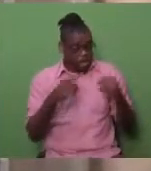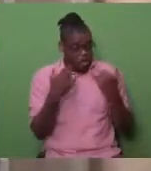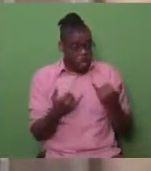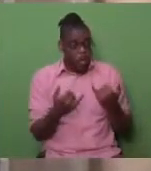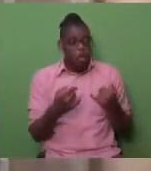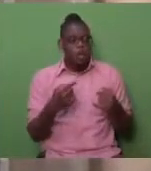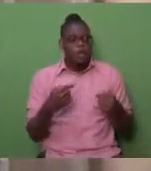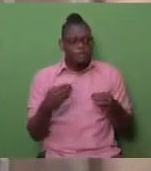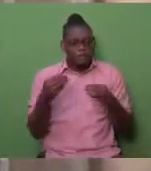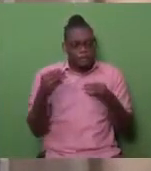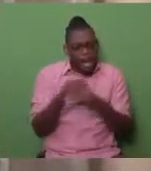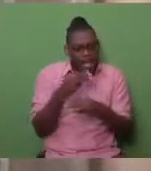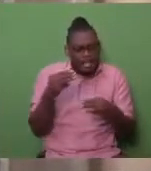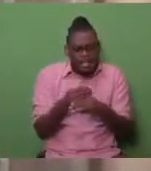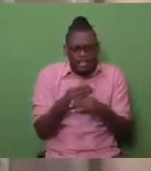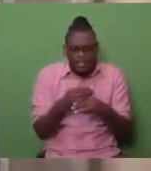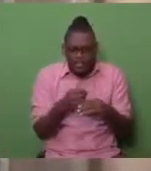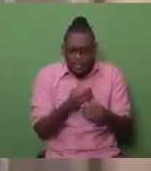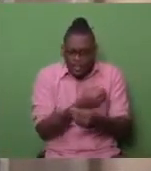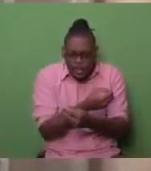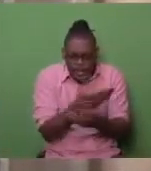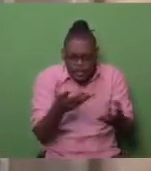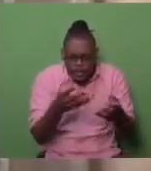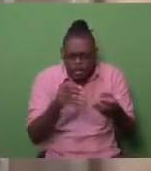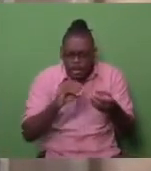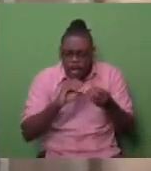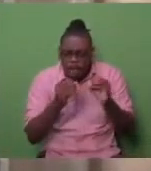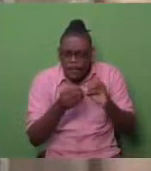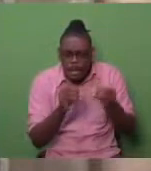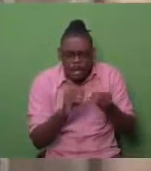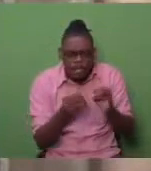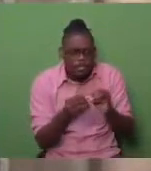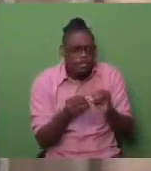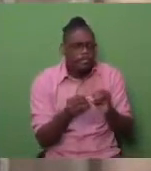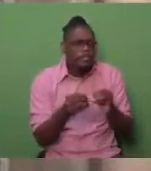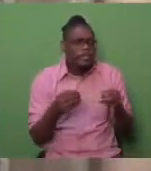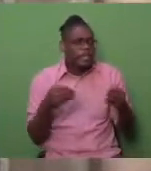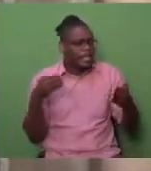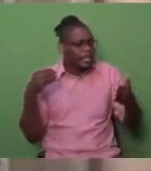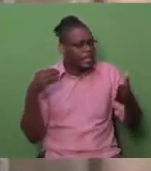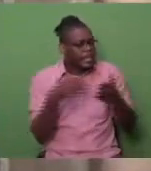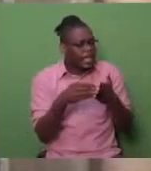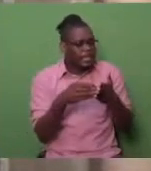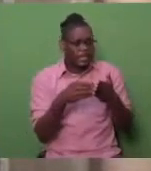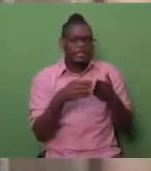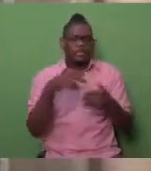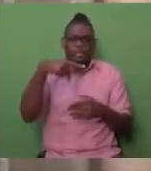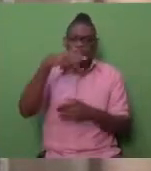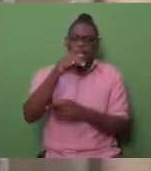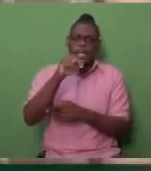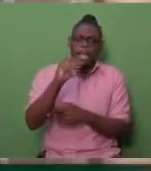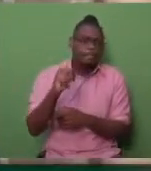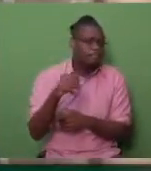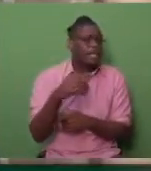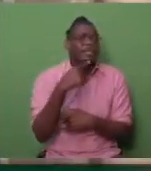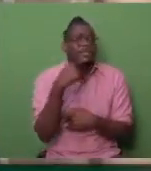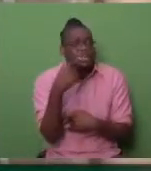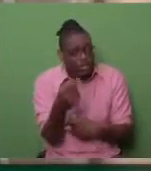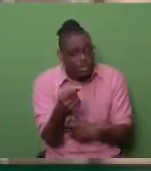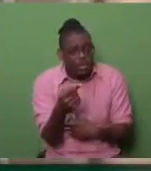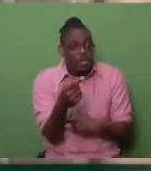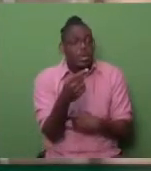As I said on Monday, in this budget, this con man's budget, the maths not maxing. The maths